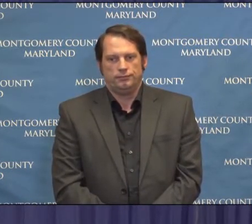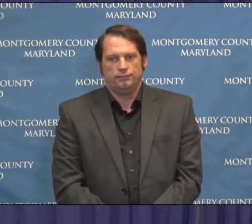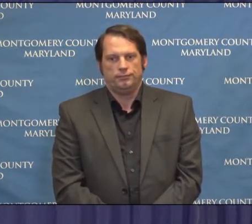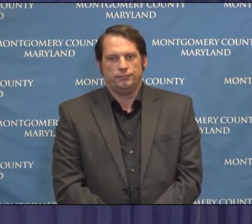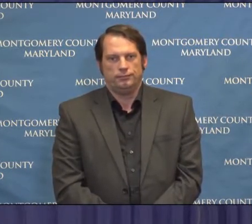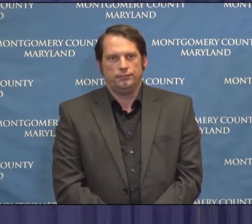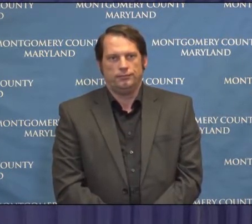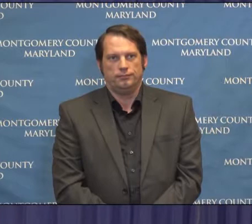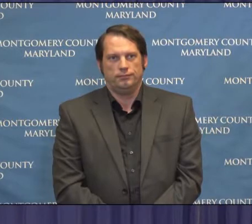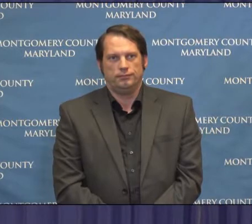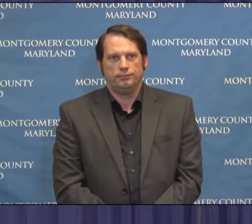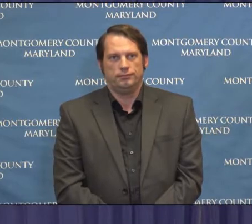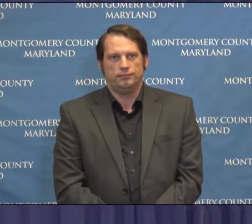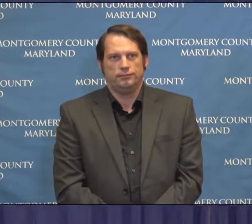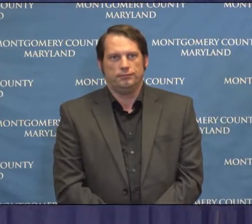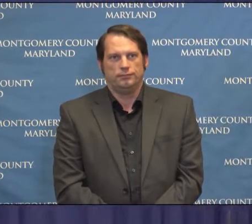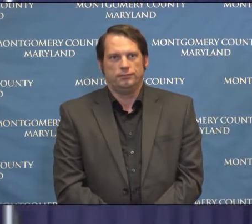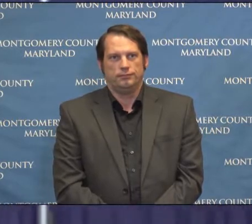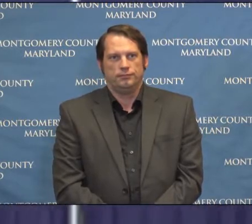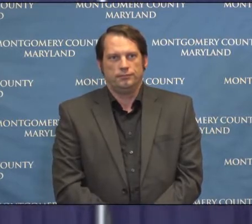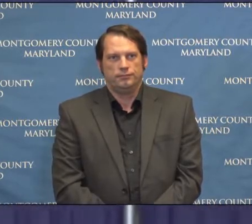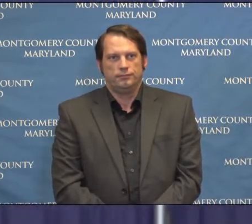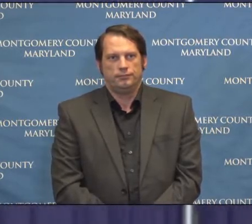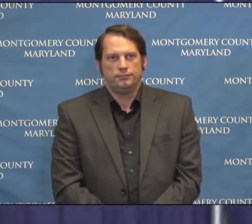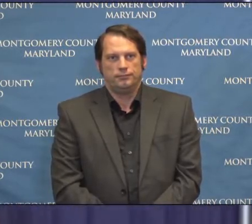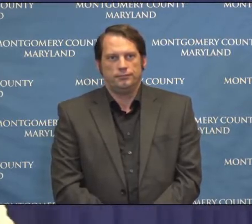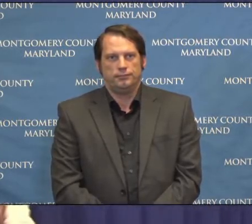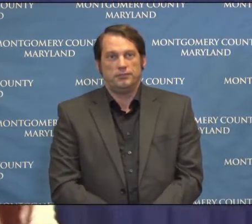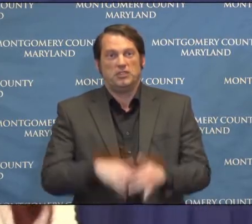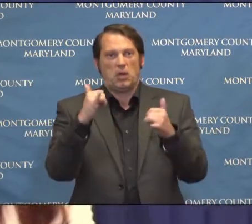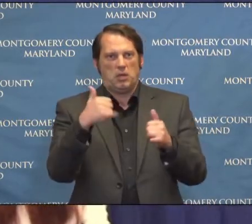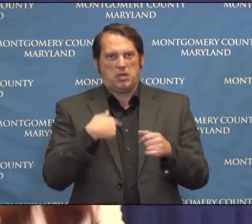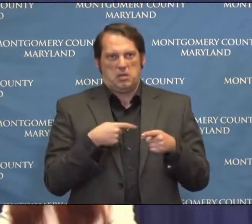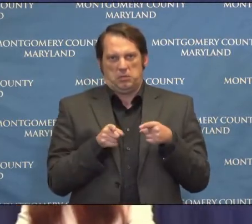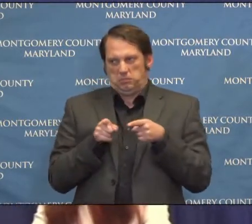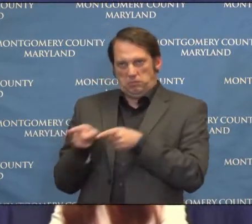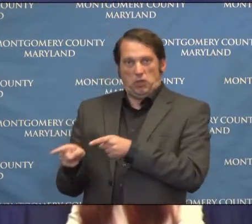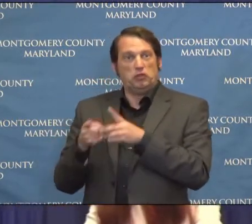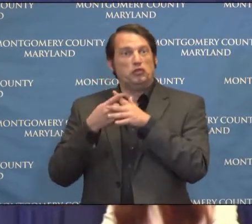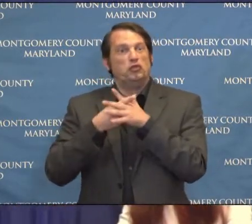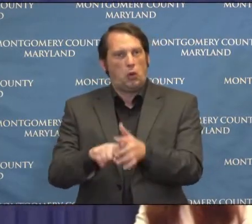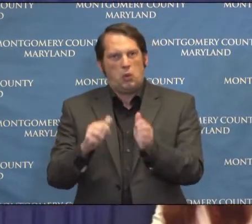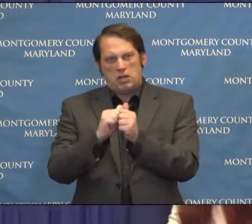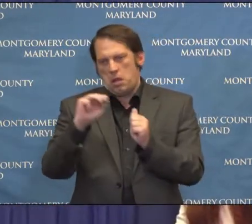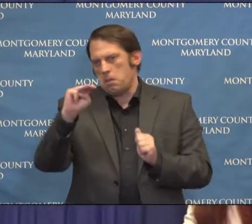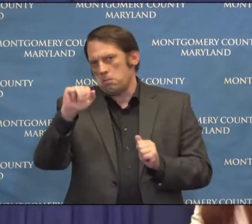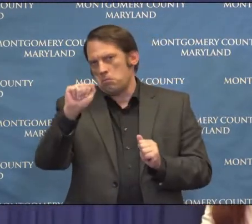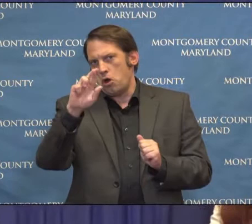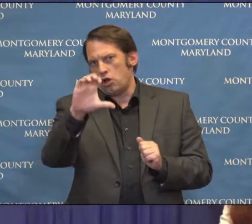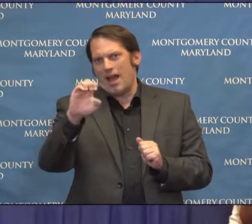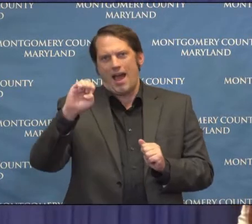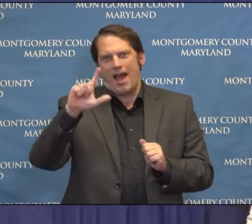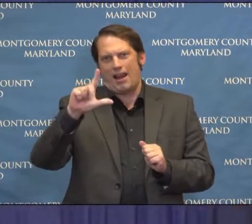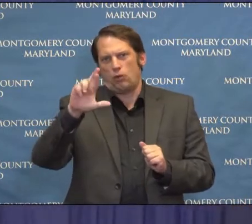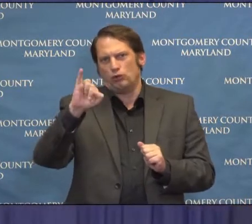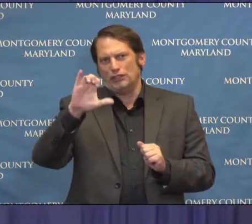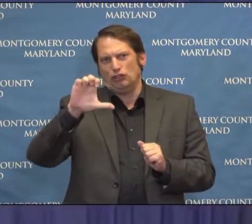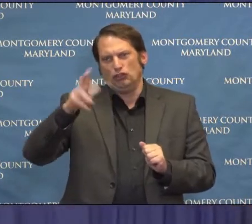done, let's get started with County Executive Mark Elrich for some opening remarks. County Executive. So first of all, I